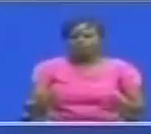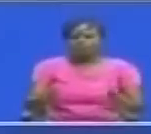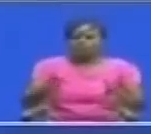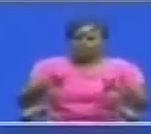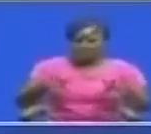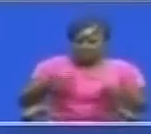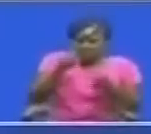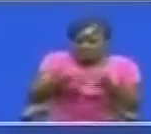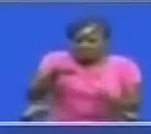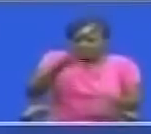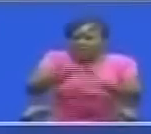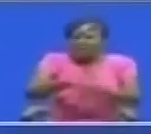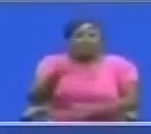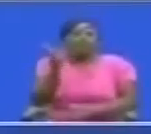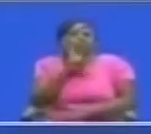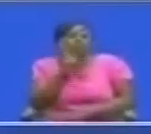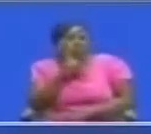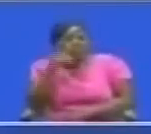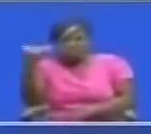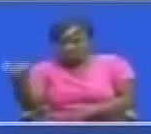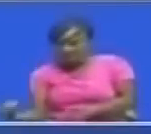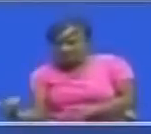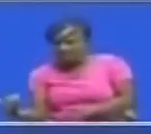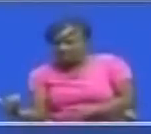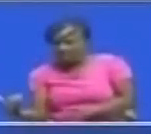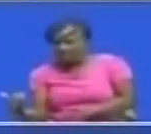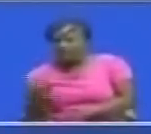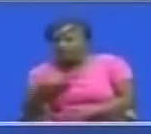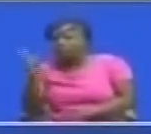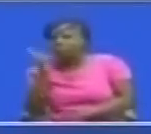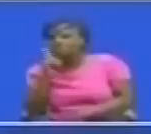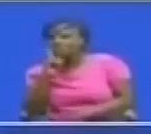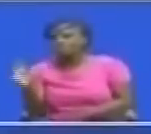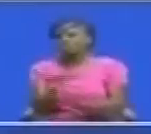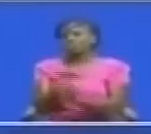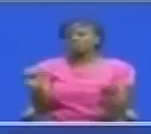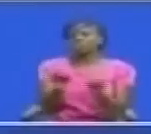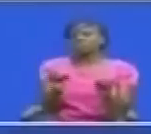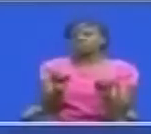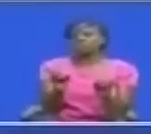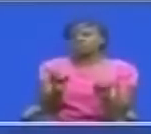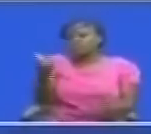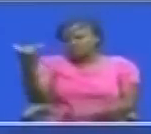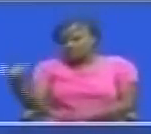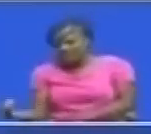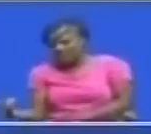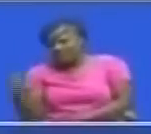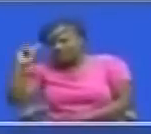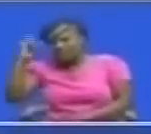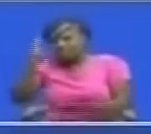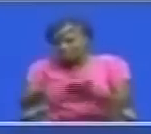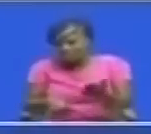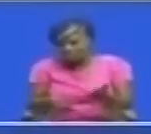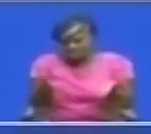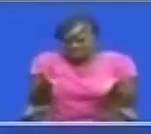convinced by what they'll get tomorrow, because young children doesn't have tomorrow in how they were created. Young children can only get